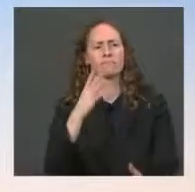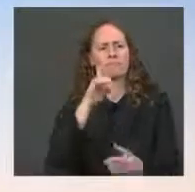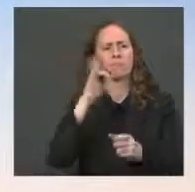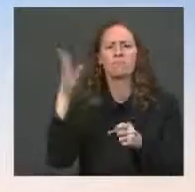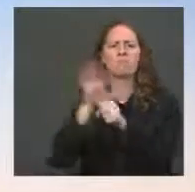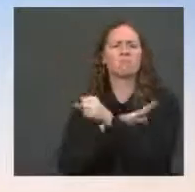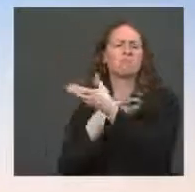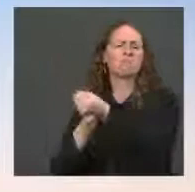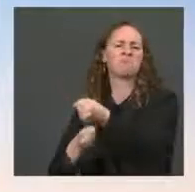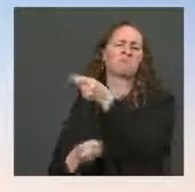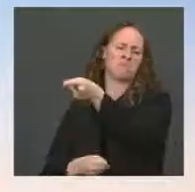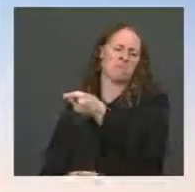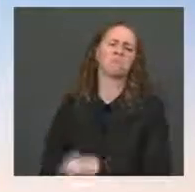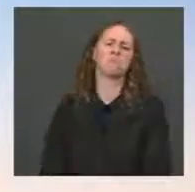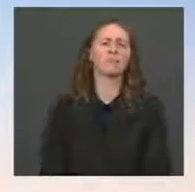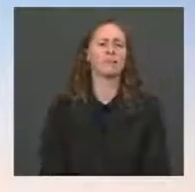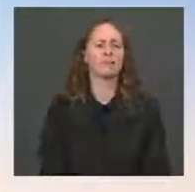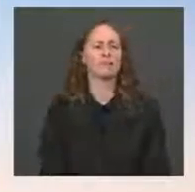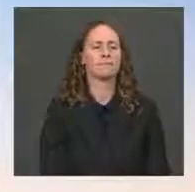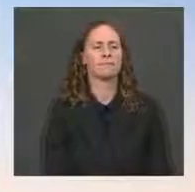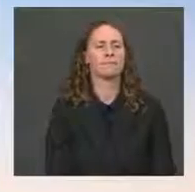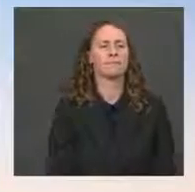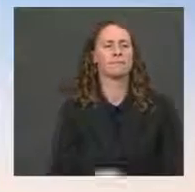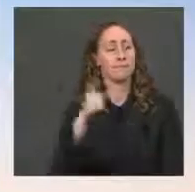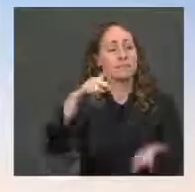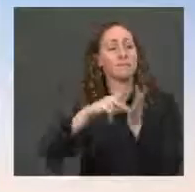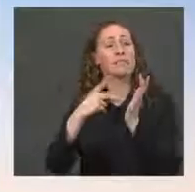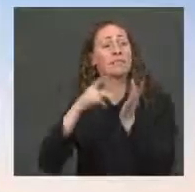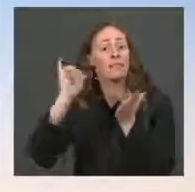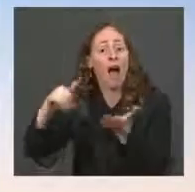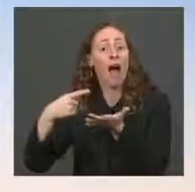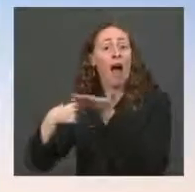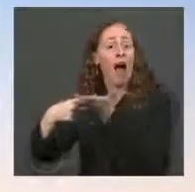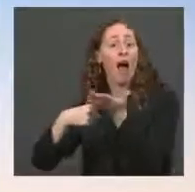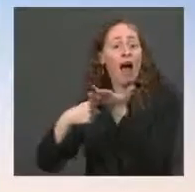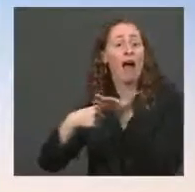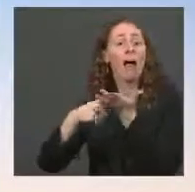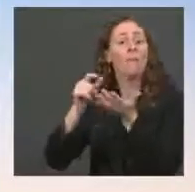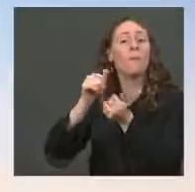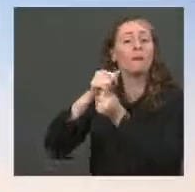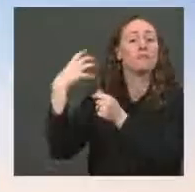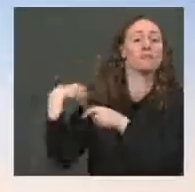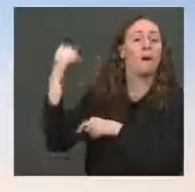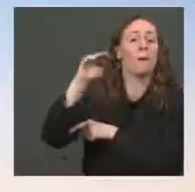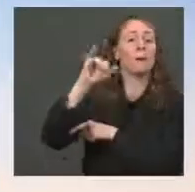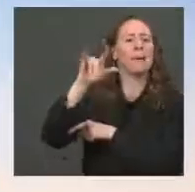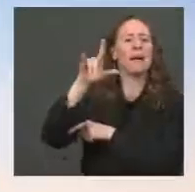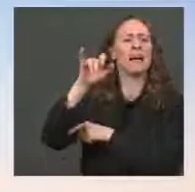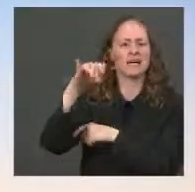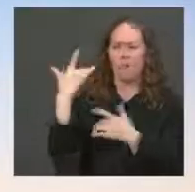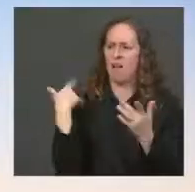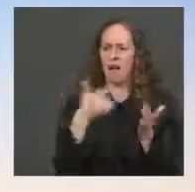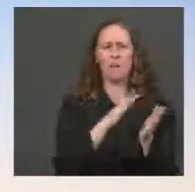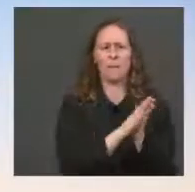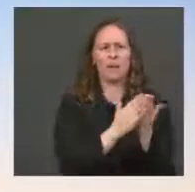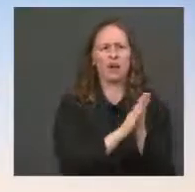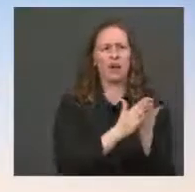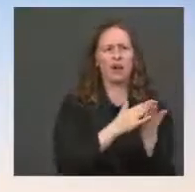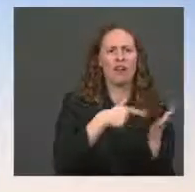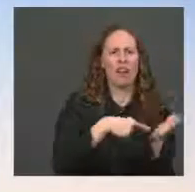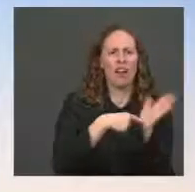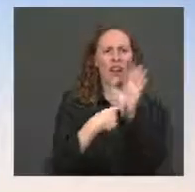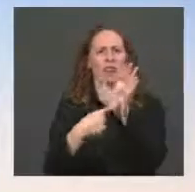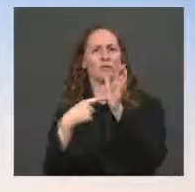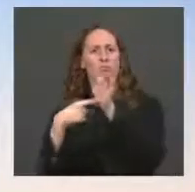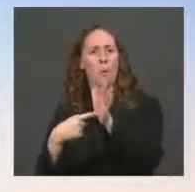a fuller conversation with General Milley about all this since the book's details were publicized yesterday? I don't have any